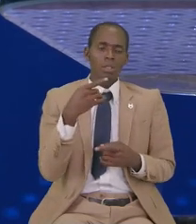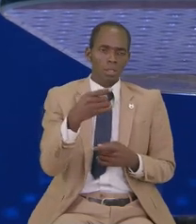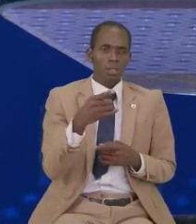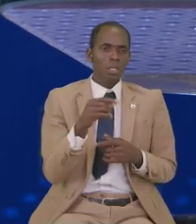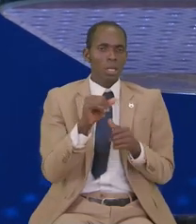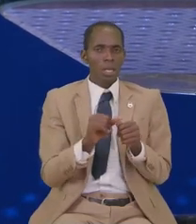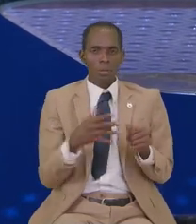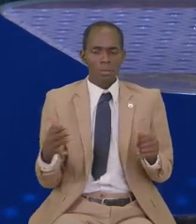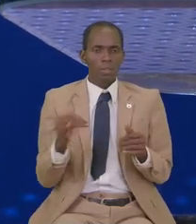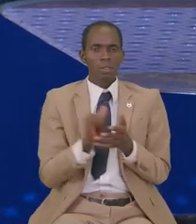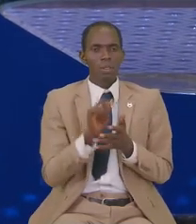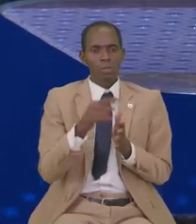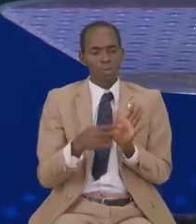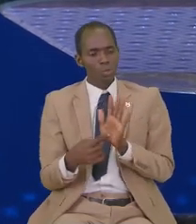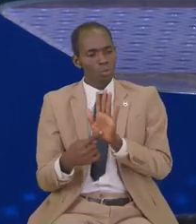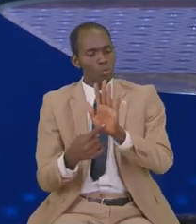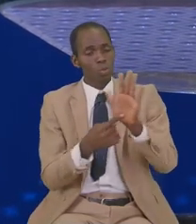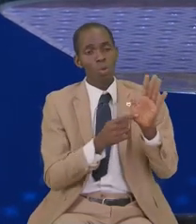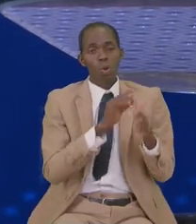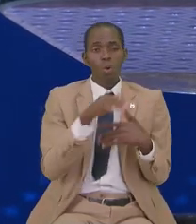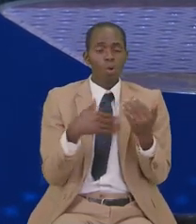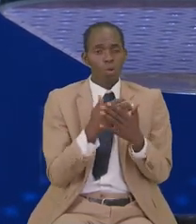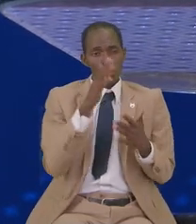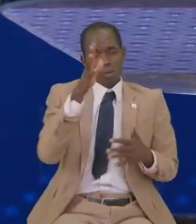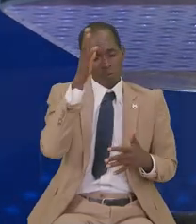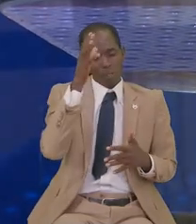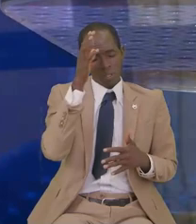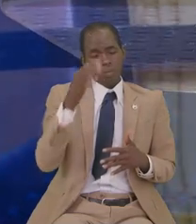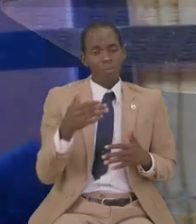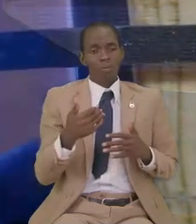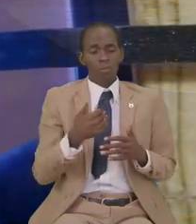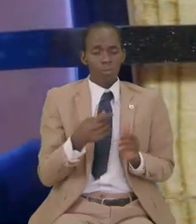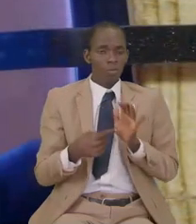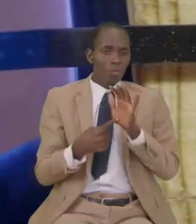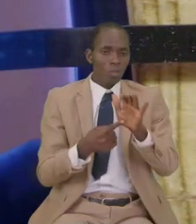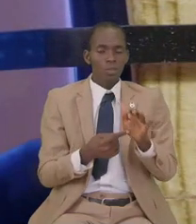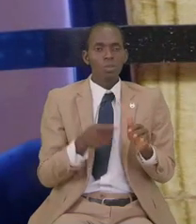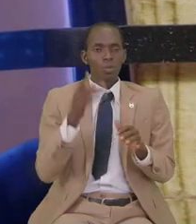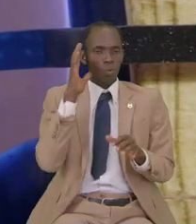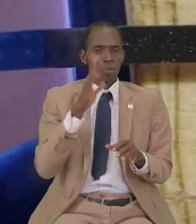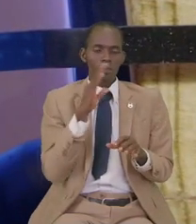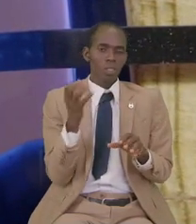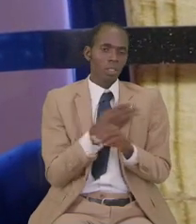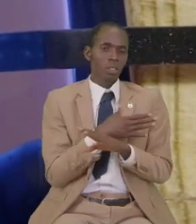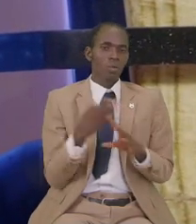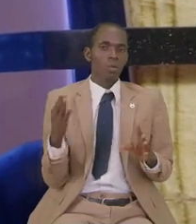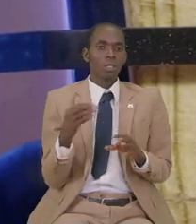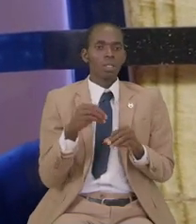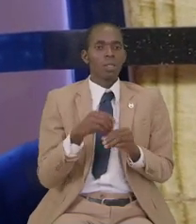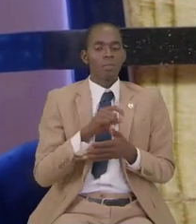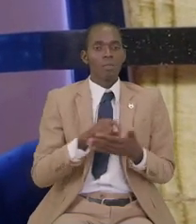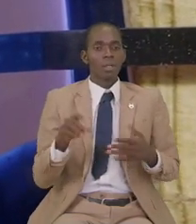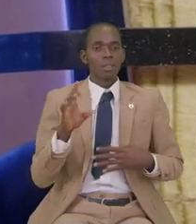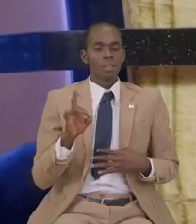you showed them, all that your fathers have gathered, everything they will take away? Look at verse 8 now.